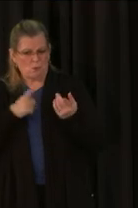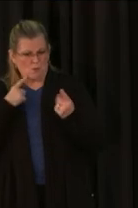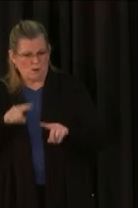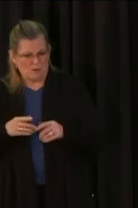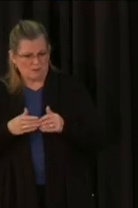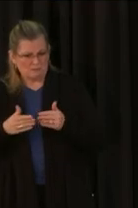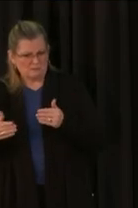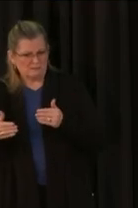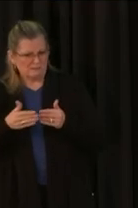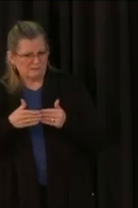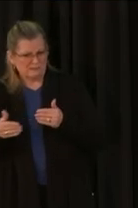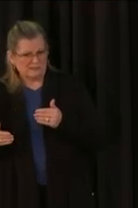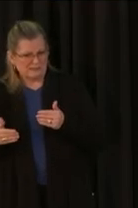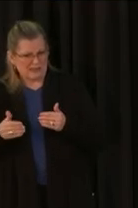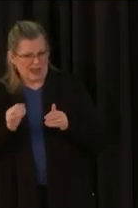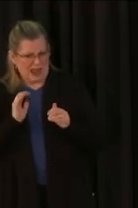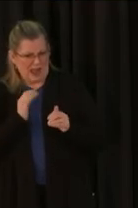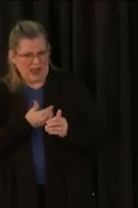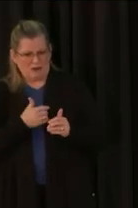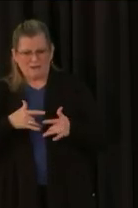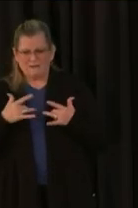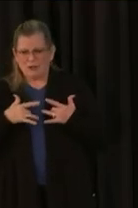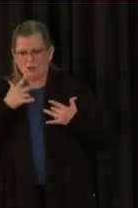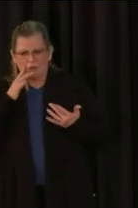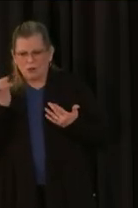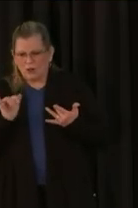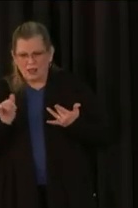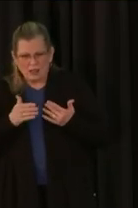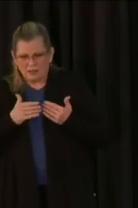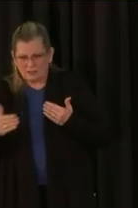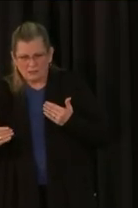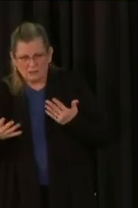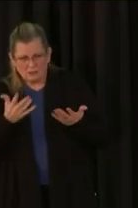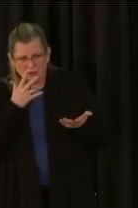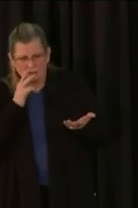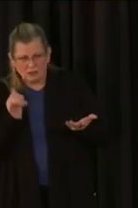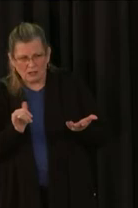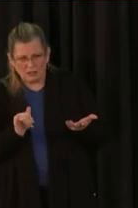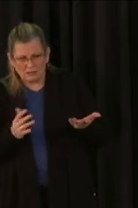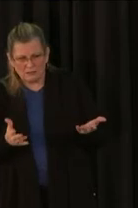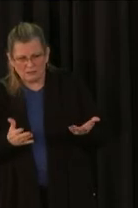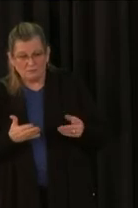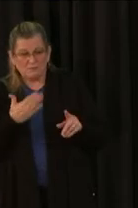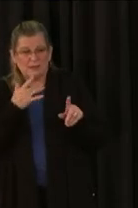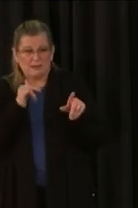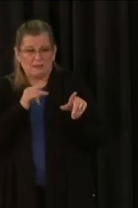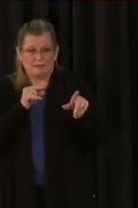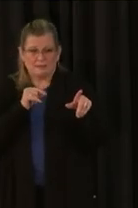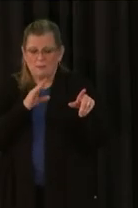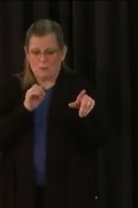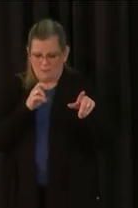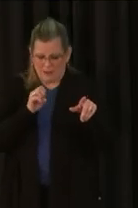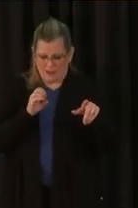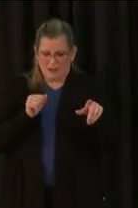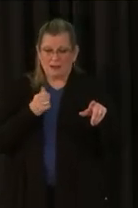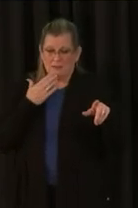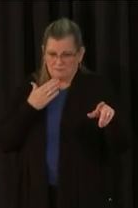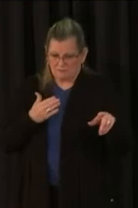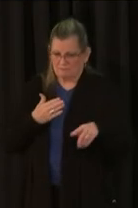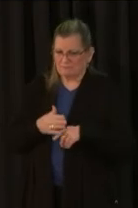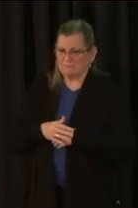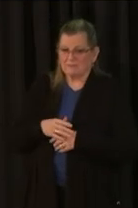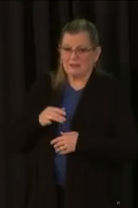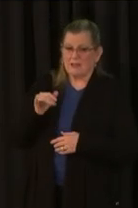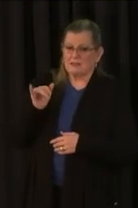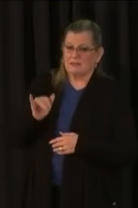out of this? And how do events sort of look different after this? You know, it's a great question, because it's the $1